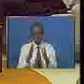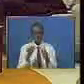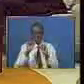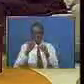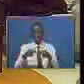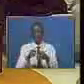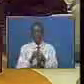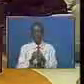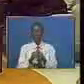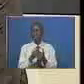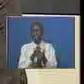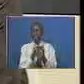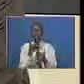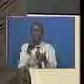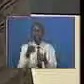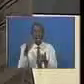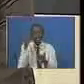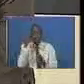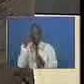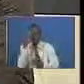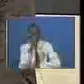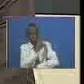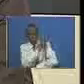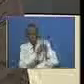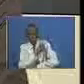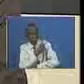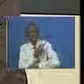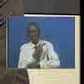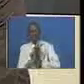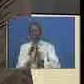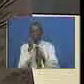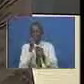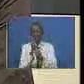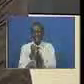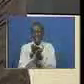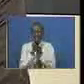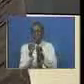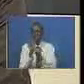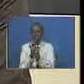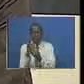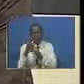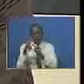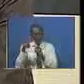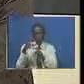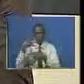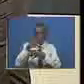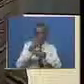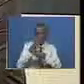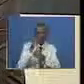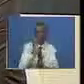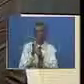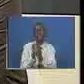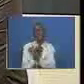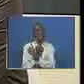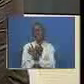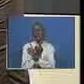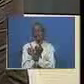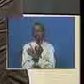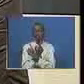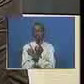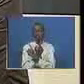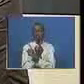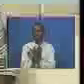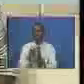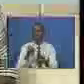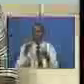Dr. Chosky deals with matters albinism but I want to believe your network works with something different is it not but matters to do with disability yeah